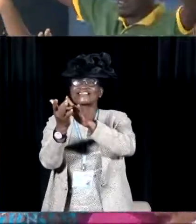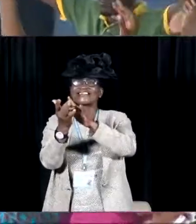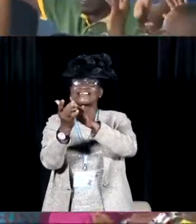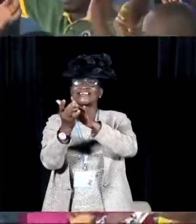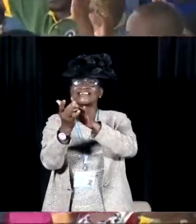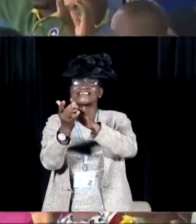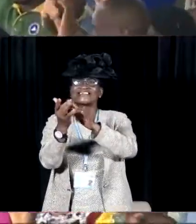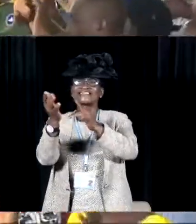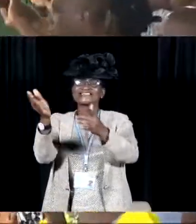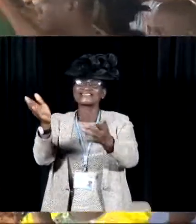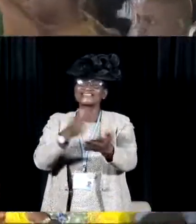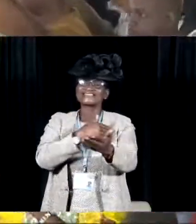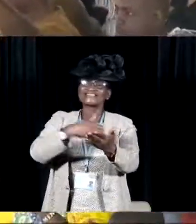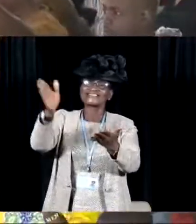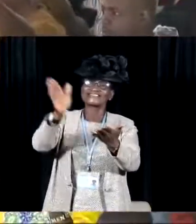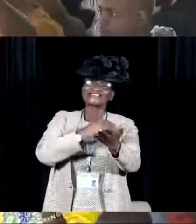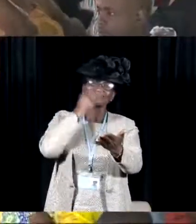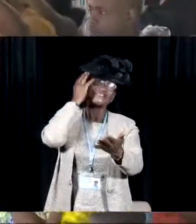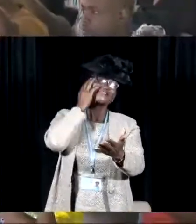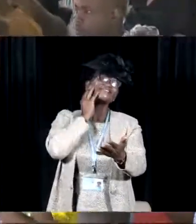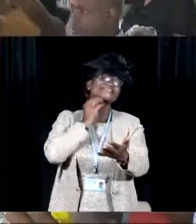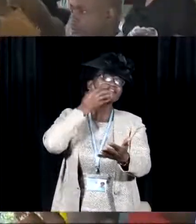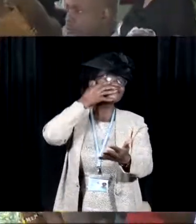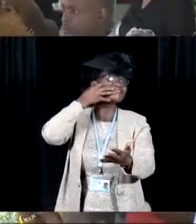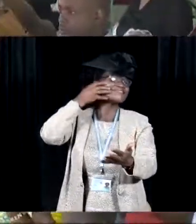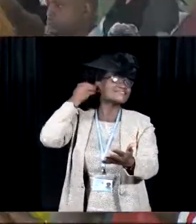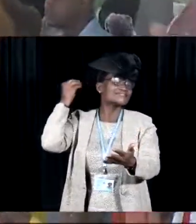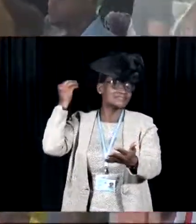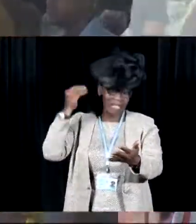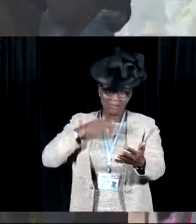Jesus, me ma, to be loba.